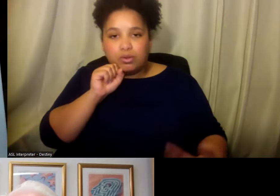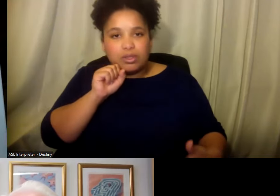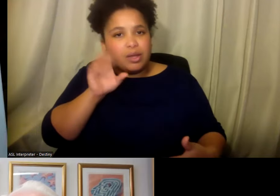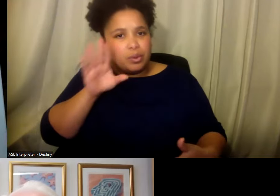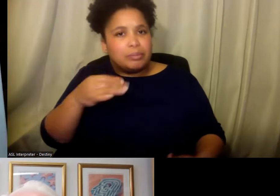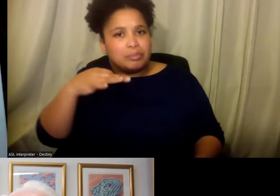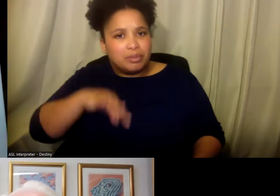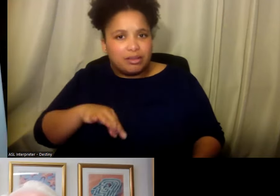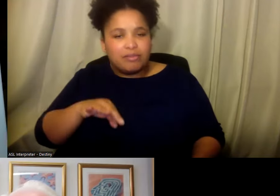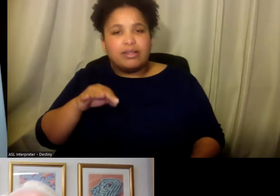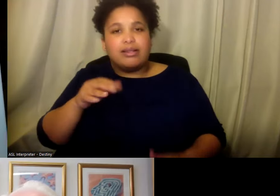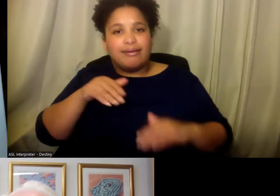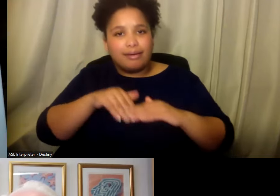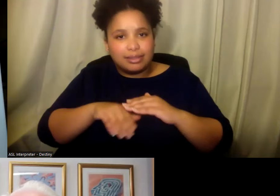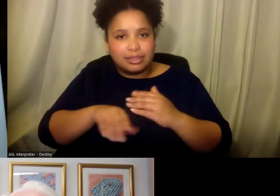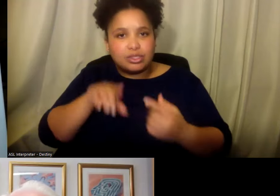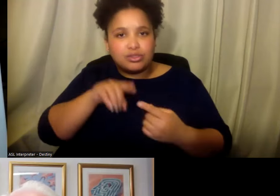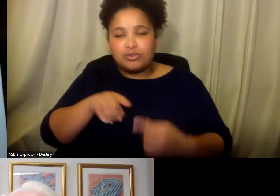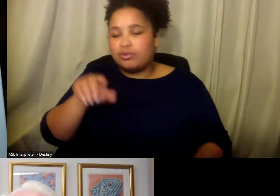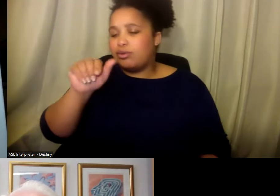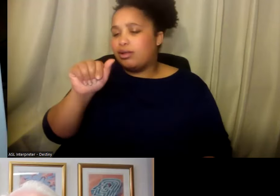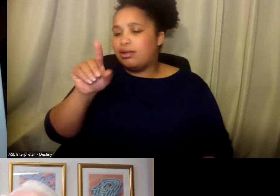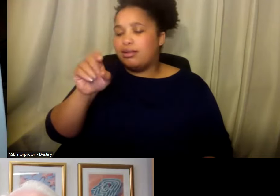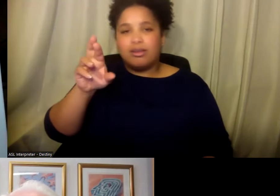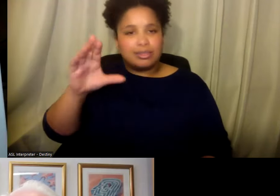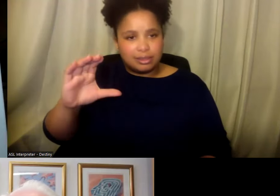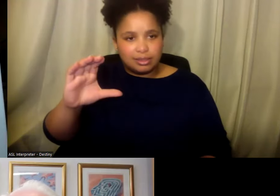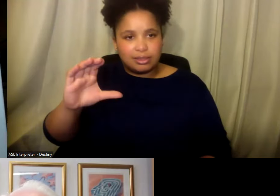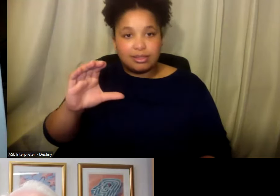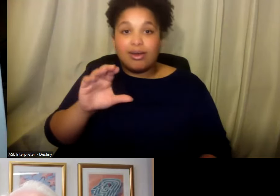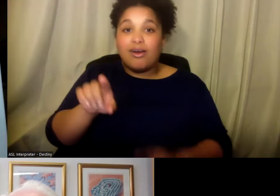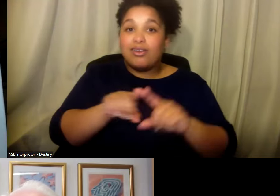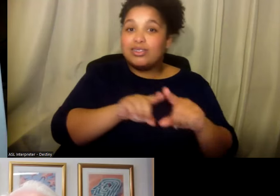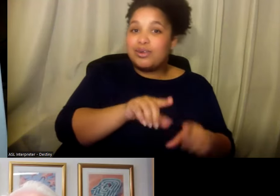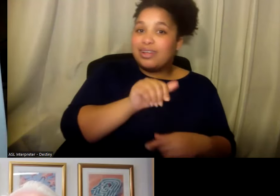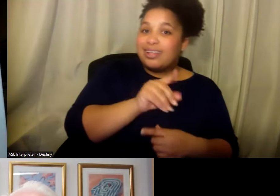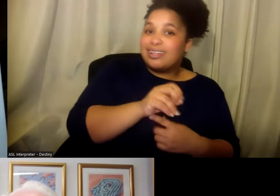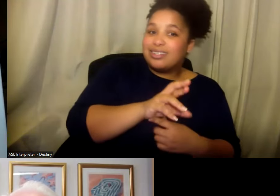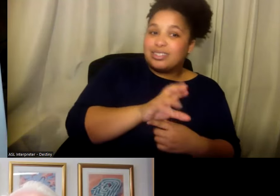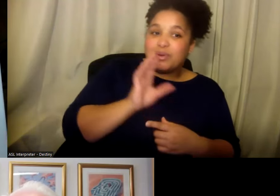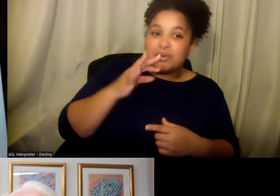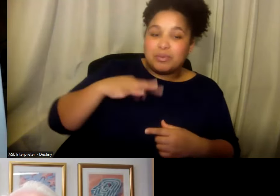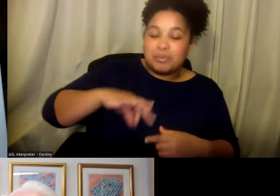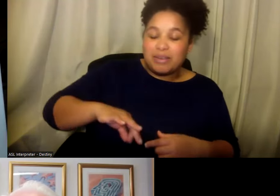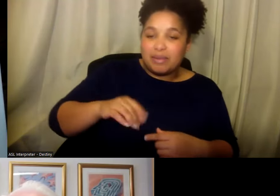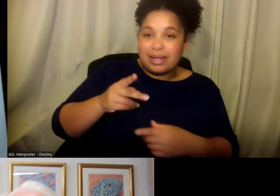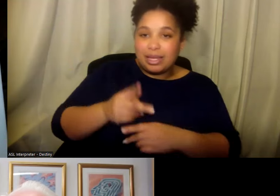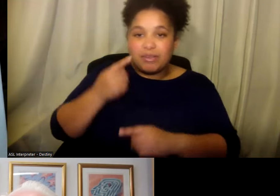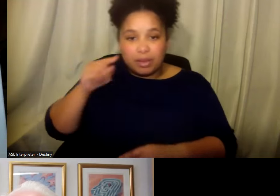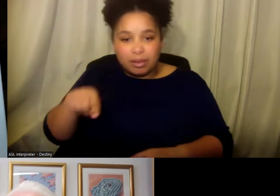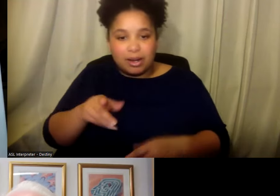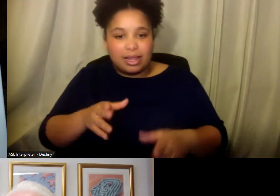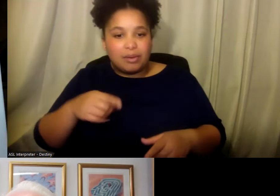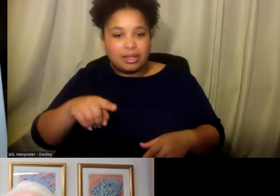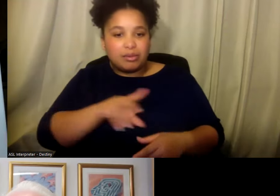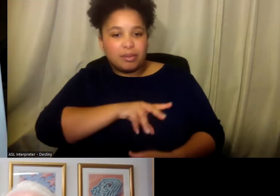benefit by access to ADRCs. And in fact, ADRCs would benefit by caring for them, but also, allowing them to